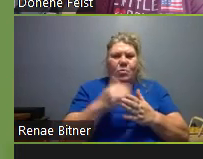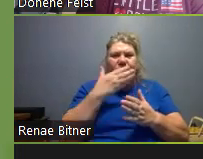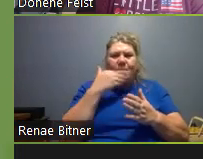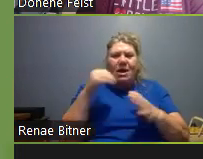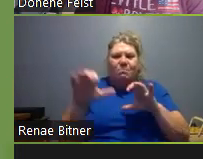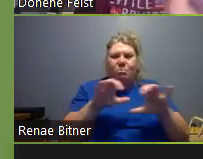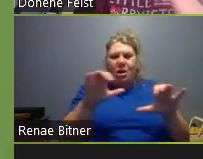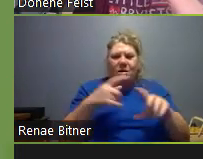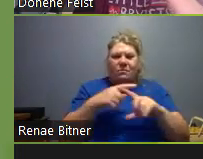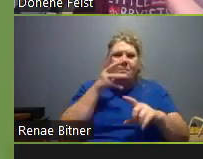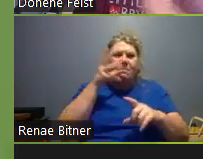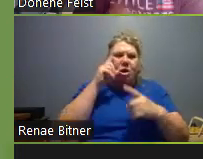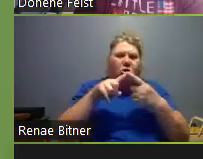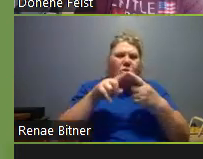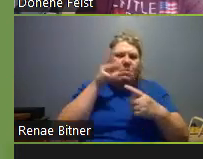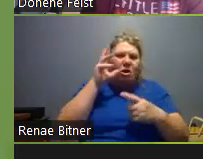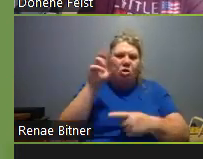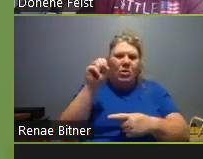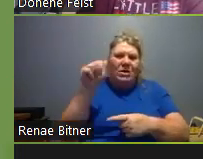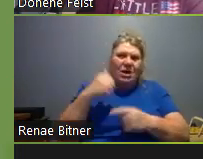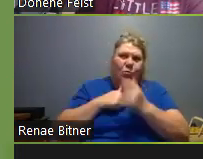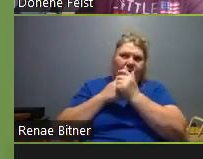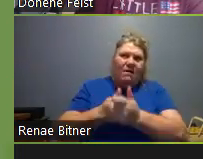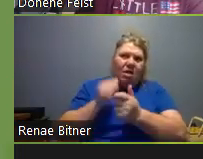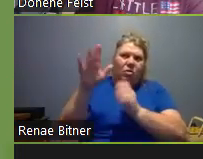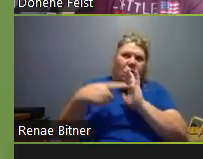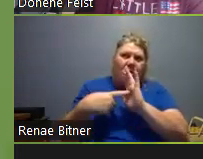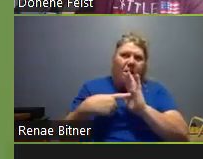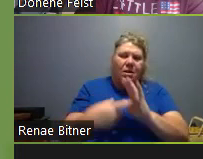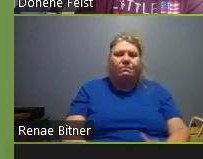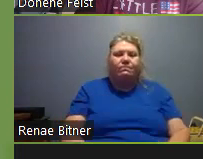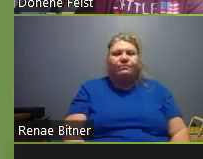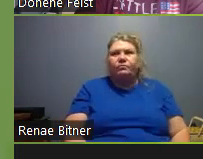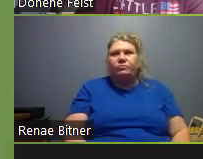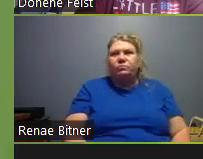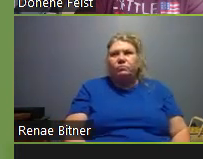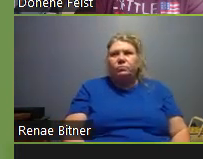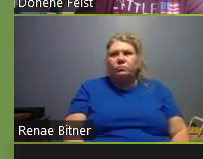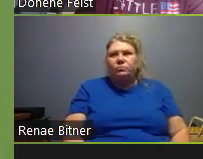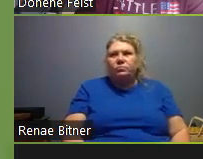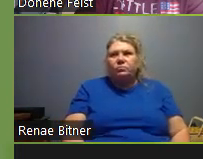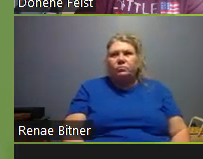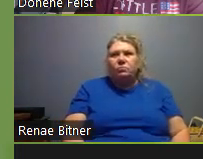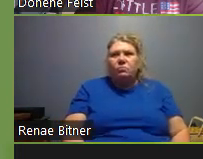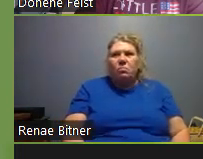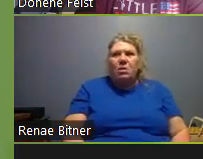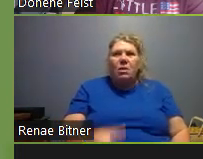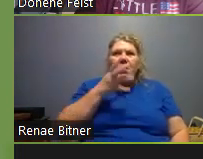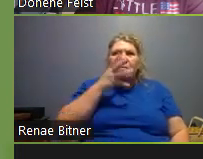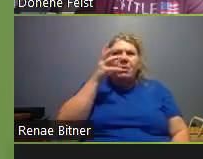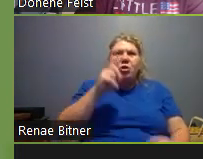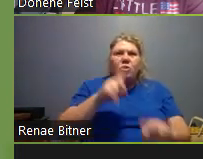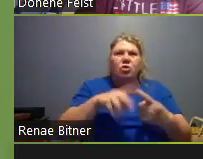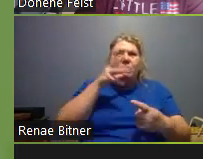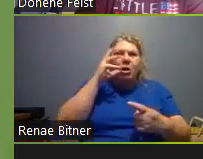from Parent-to-Parent USA, and we follow that model. So like I said, the parent-to-parent program is one thing, and